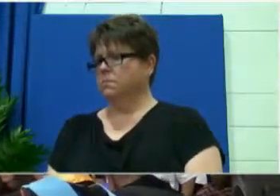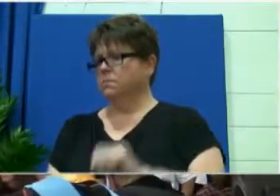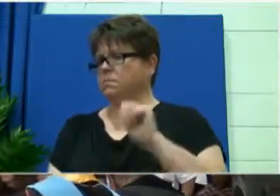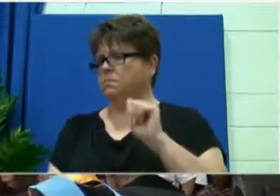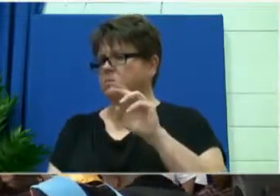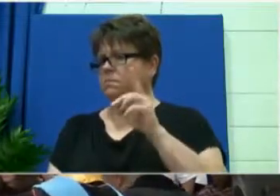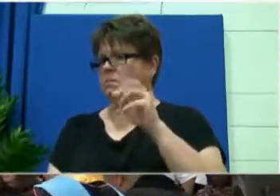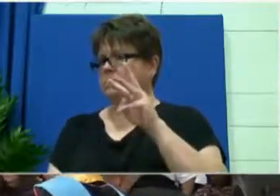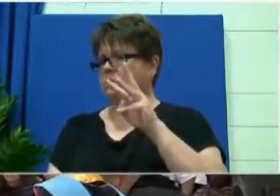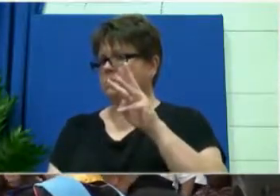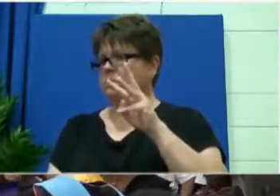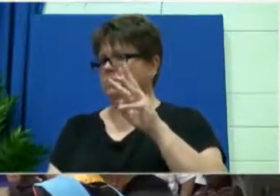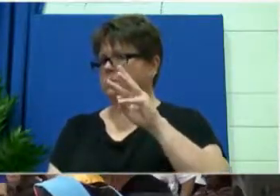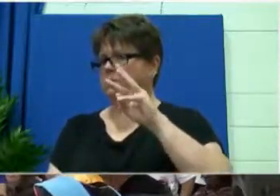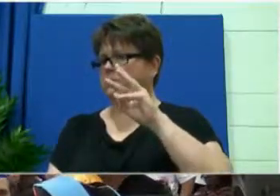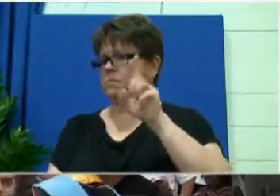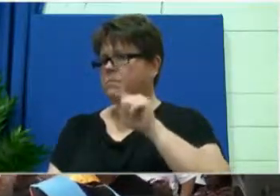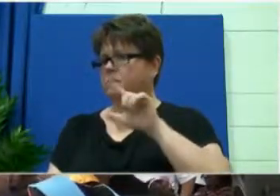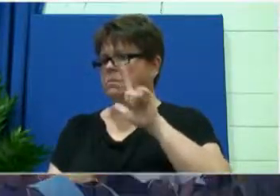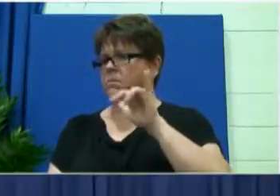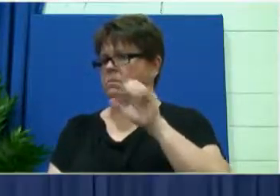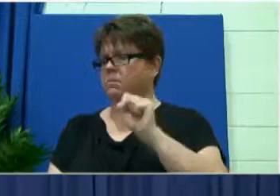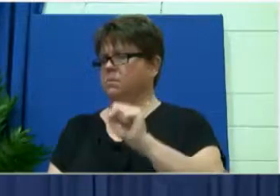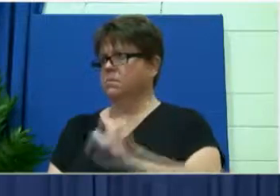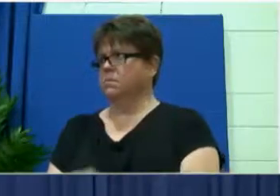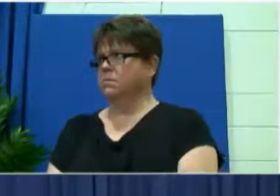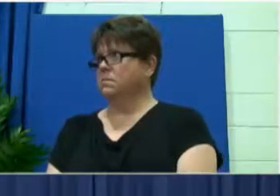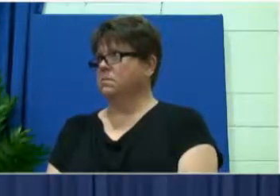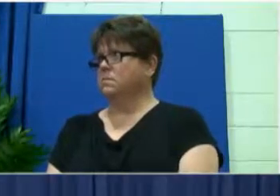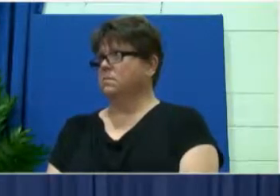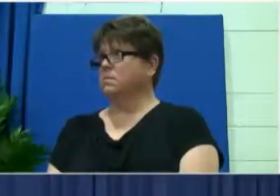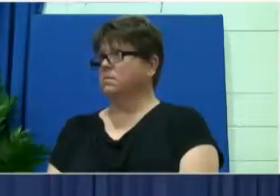Andrew John Zealous, Associate in Arts.